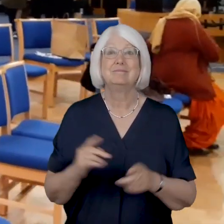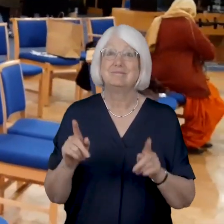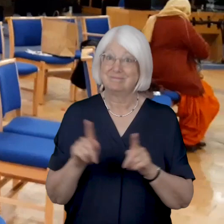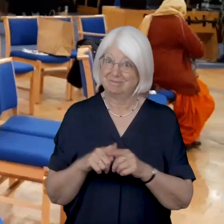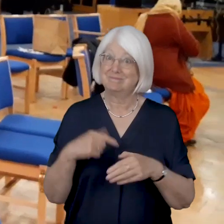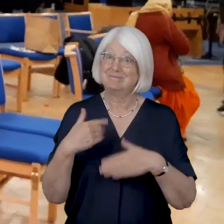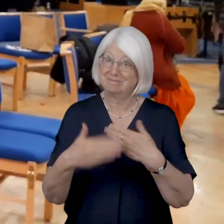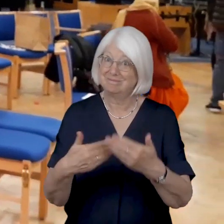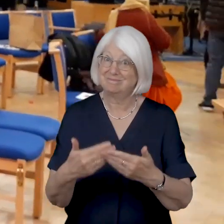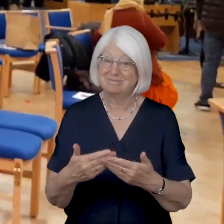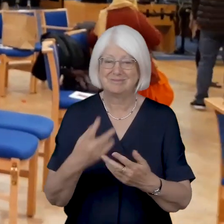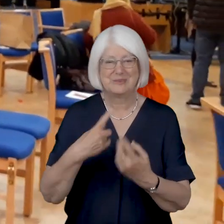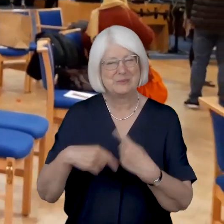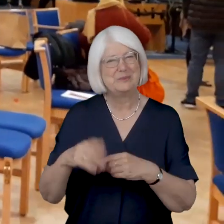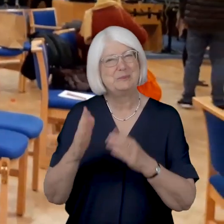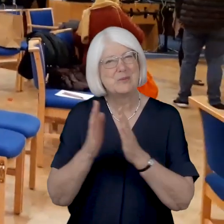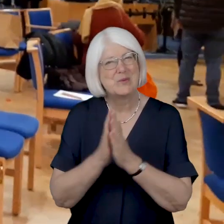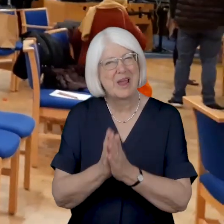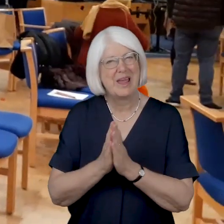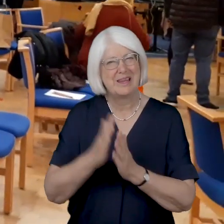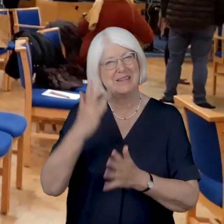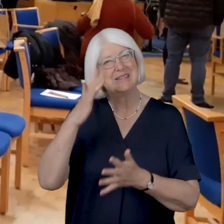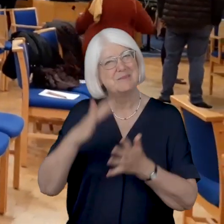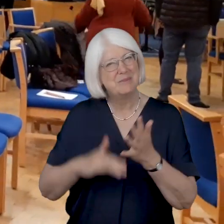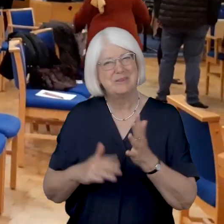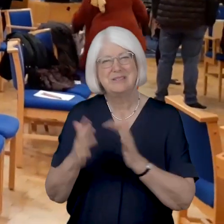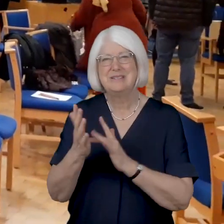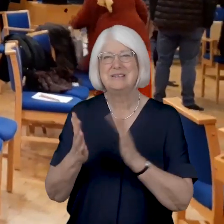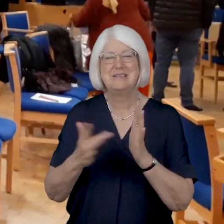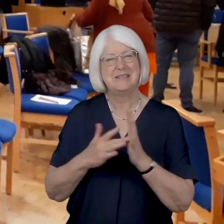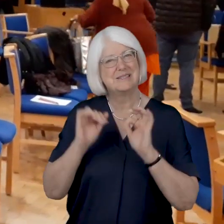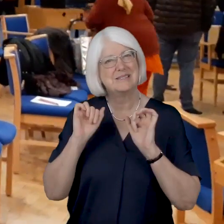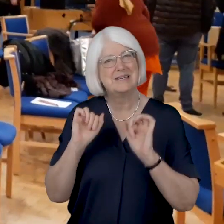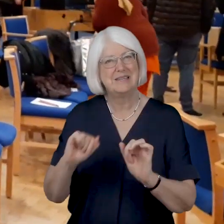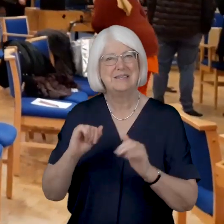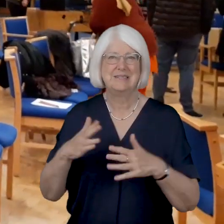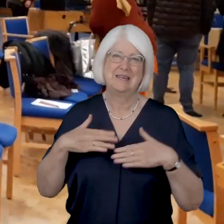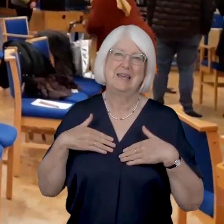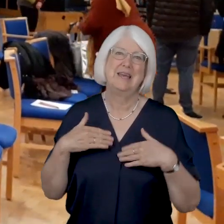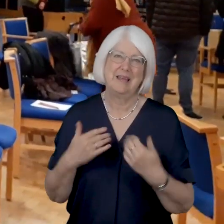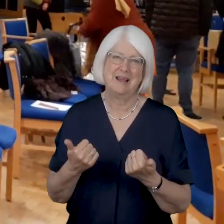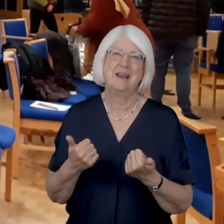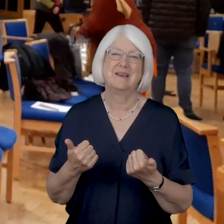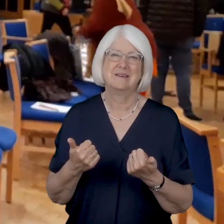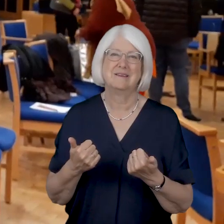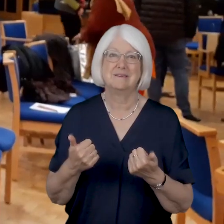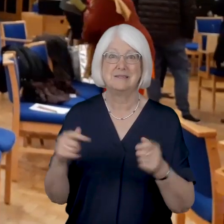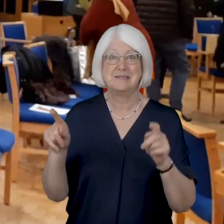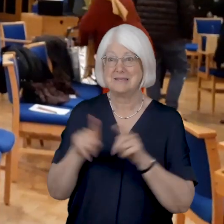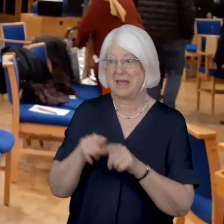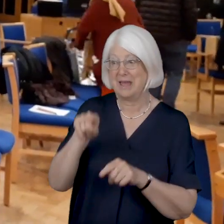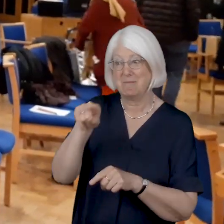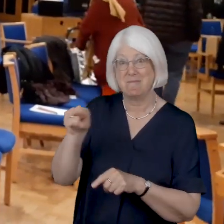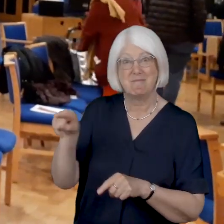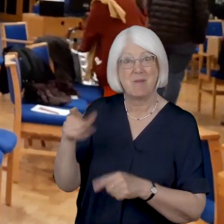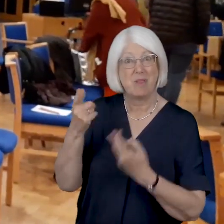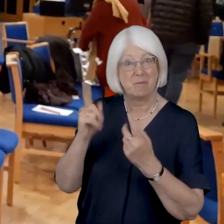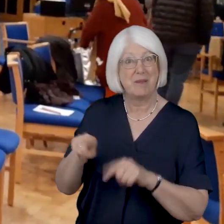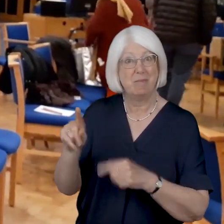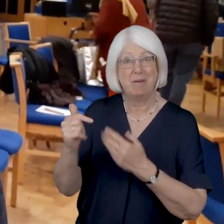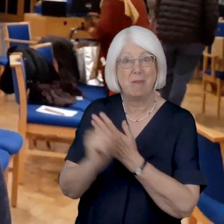And as we do so, we pray and experience Jesus' healing, just as the people of